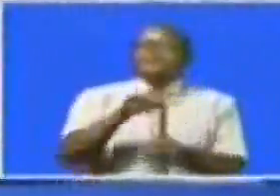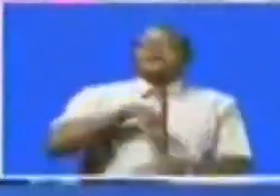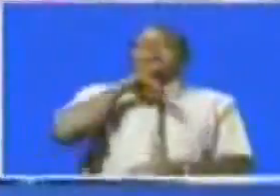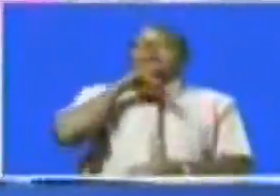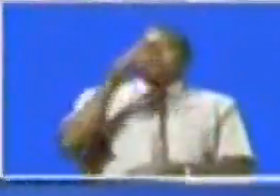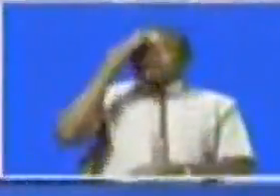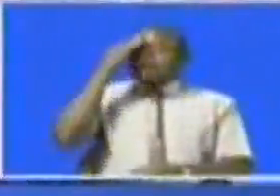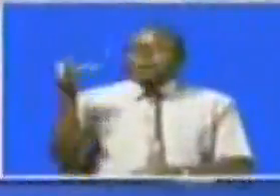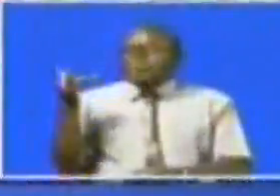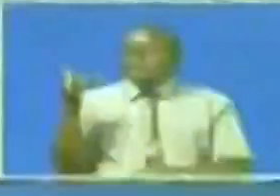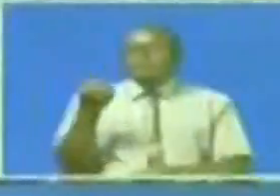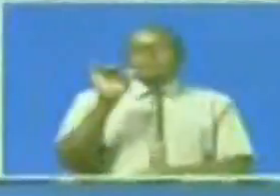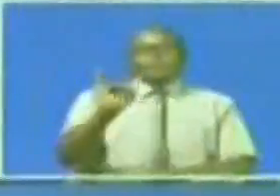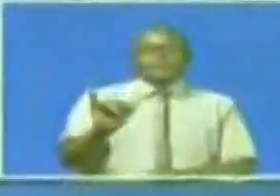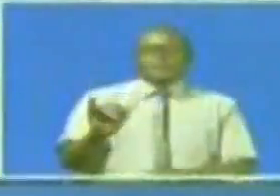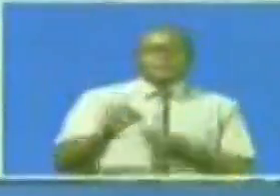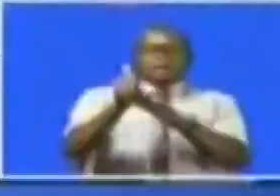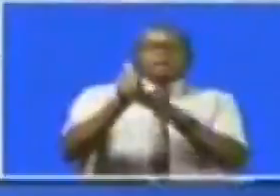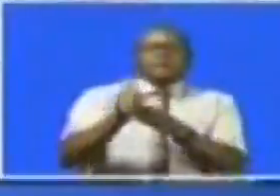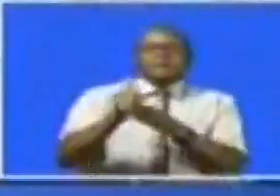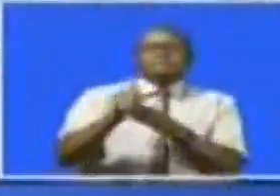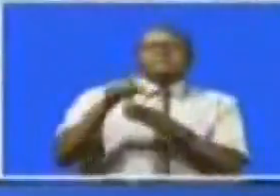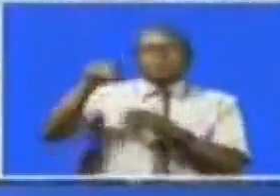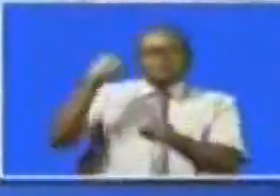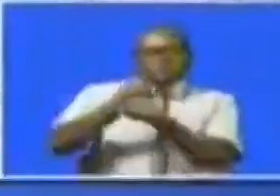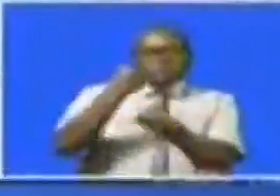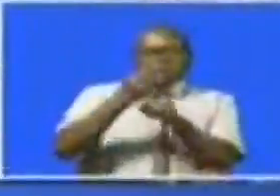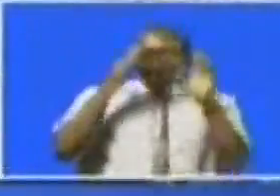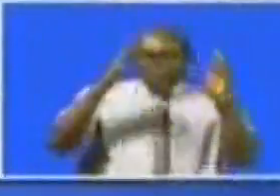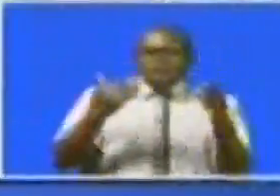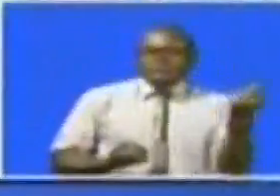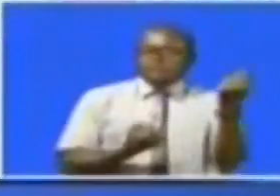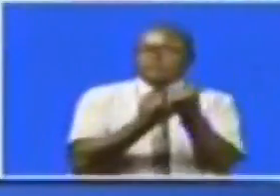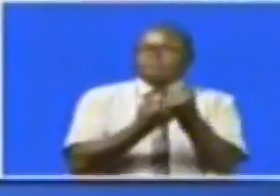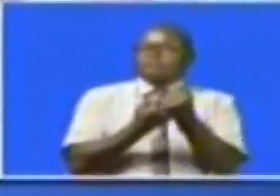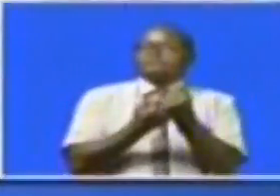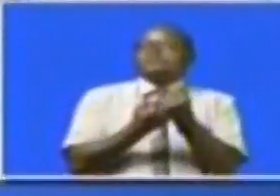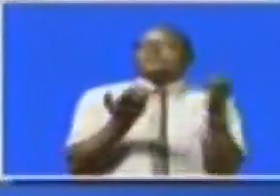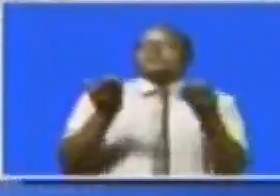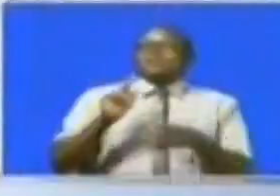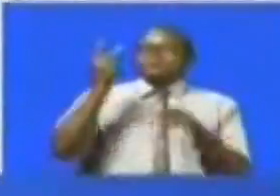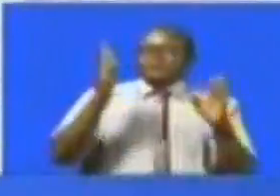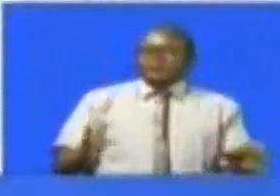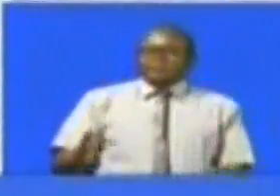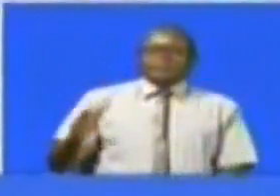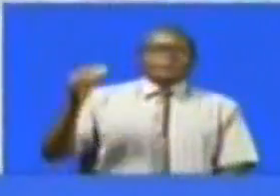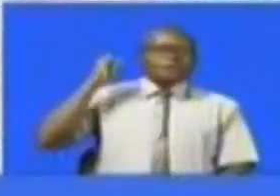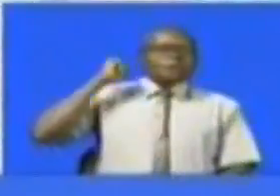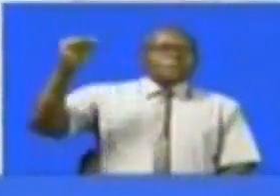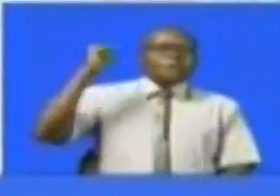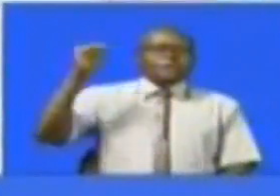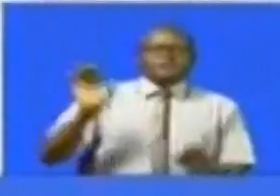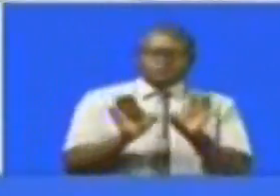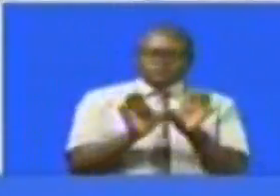Minister Raila Odinga so that leaders can dedicate their time and energy to serve Kenyans. Tumesema siasa ya